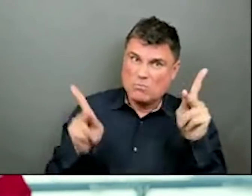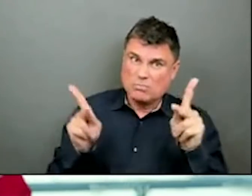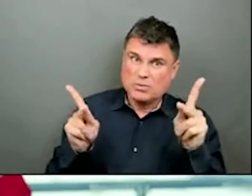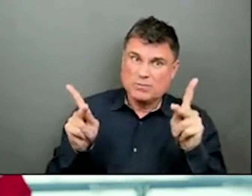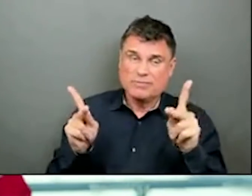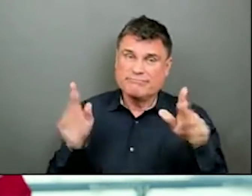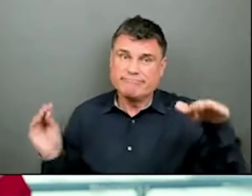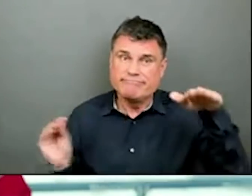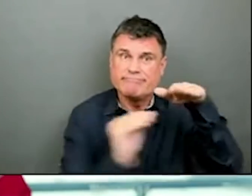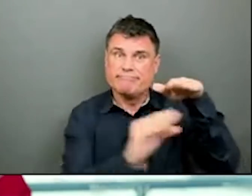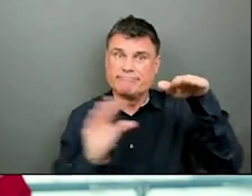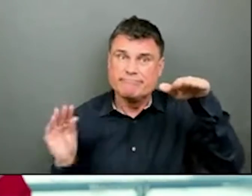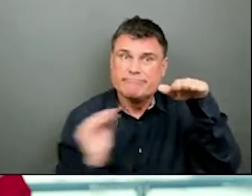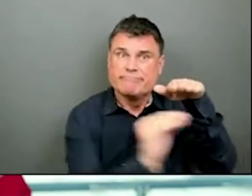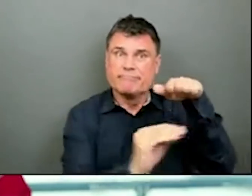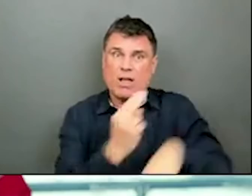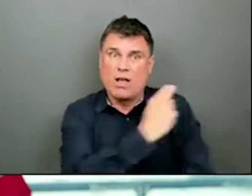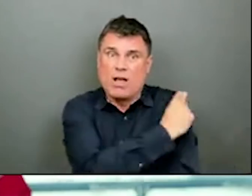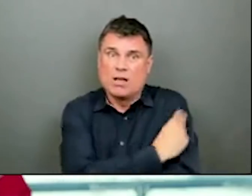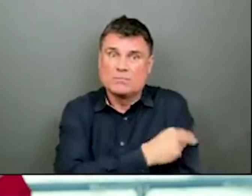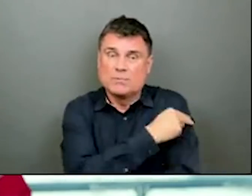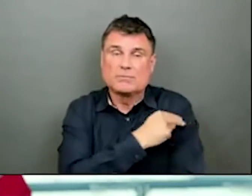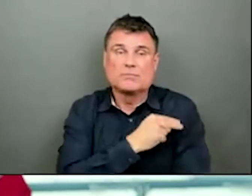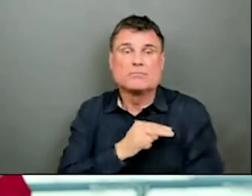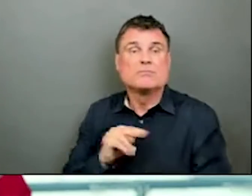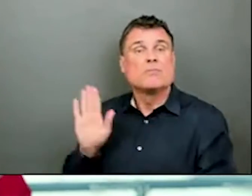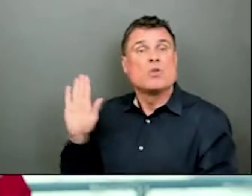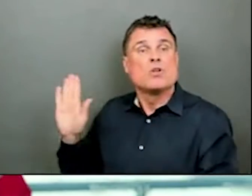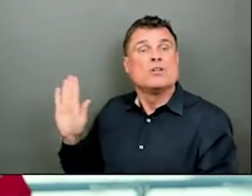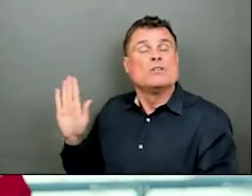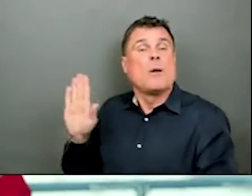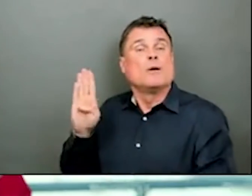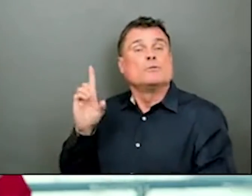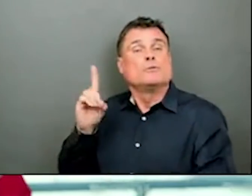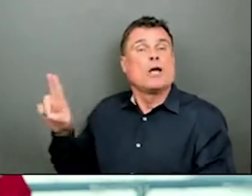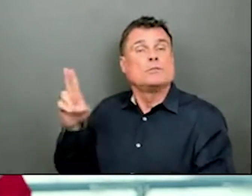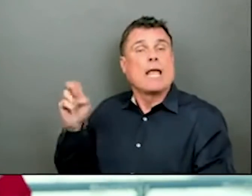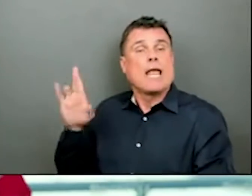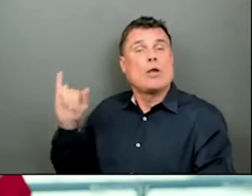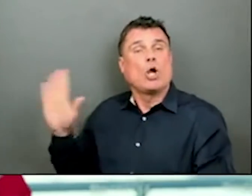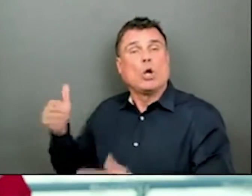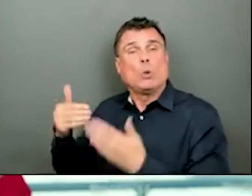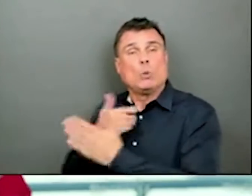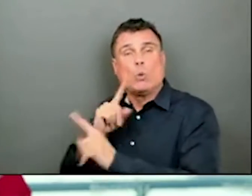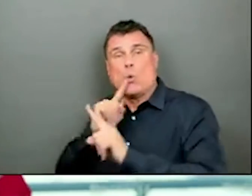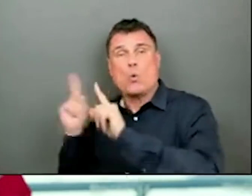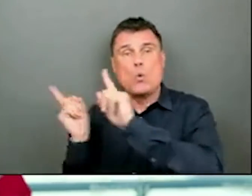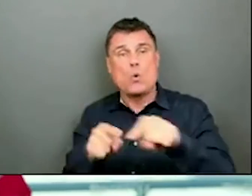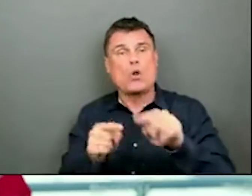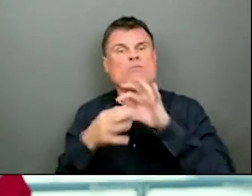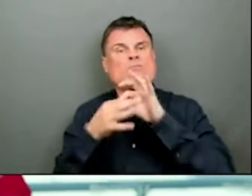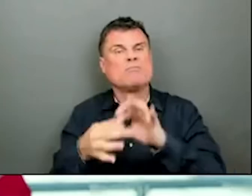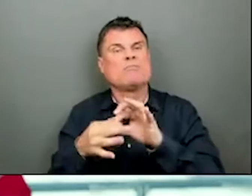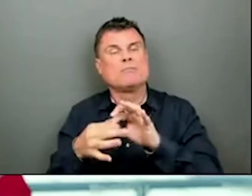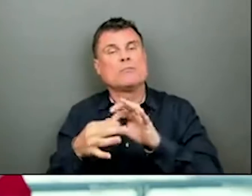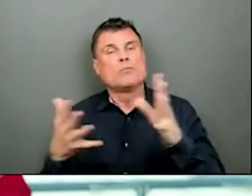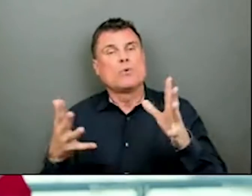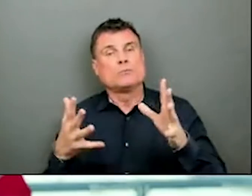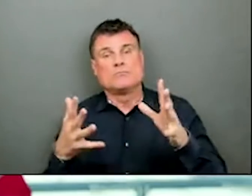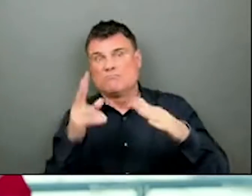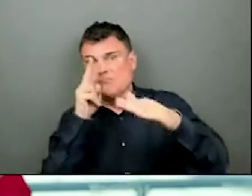and are any of these new measures you're putting in place addressing those concerns about potential increase in